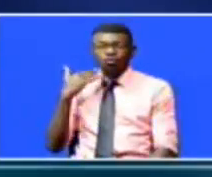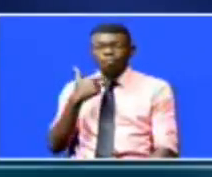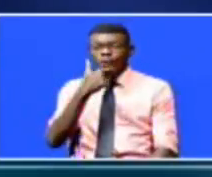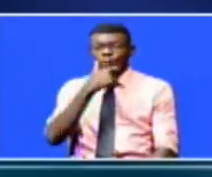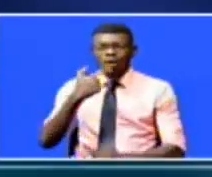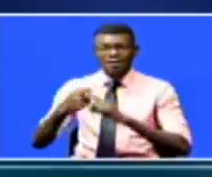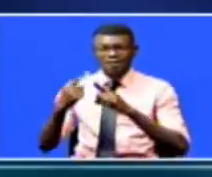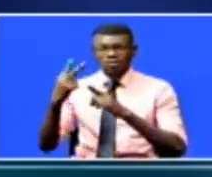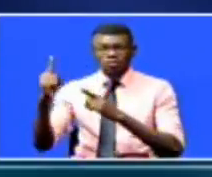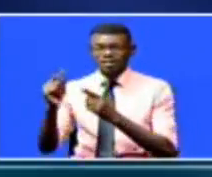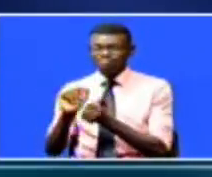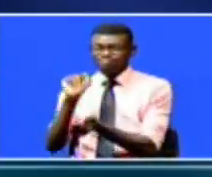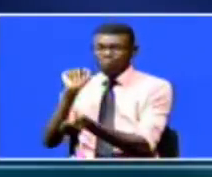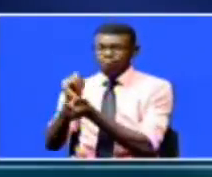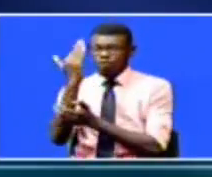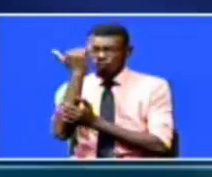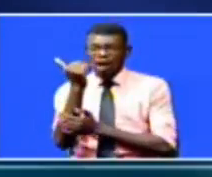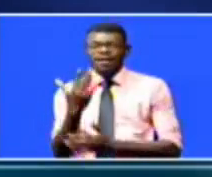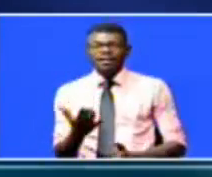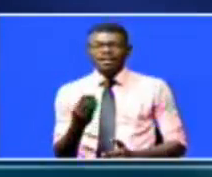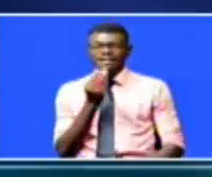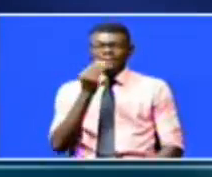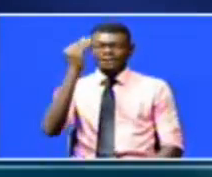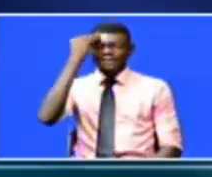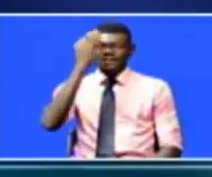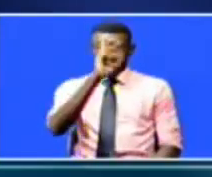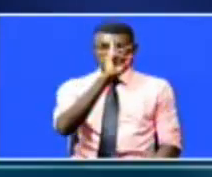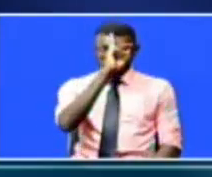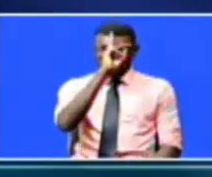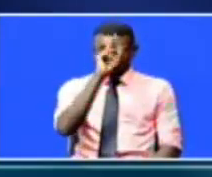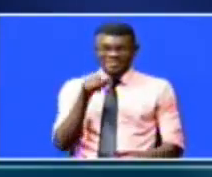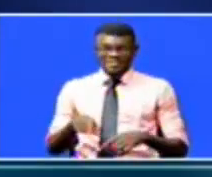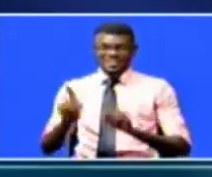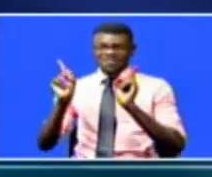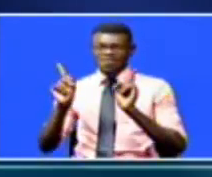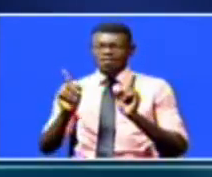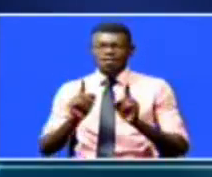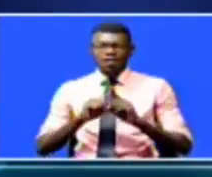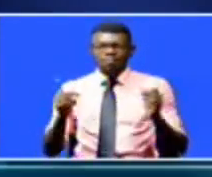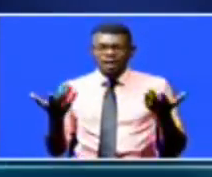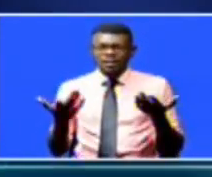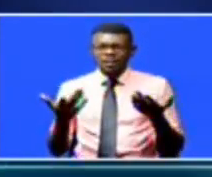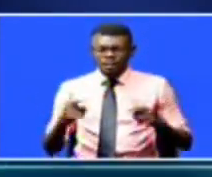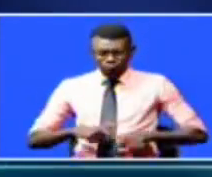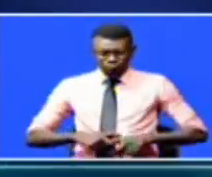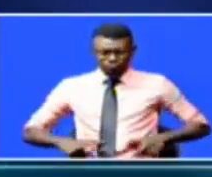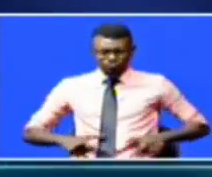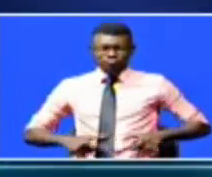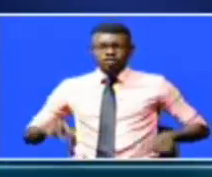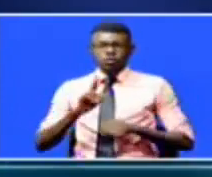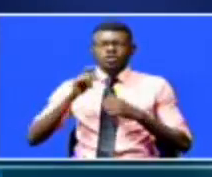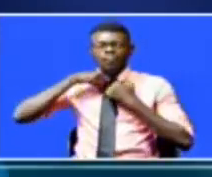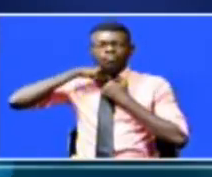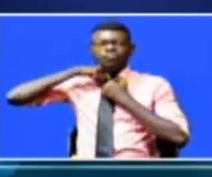was arrested impersonating a police officer. It is not yet clear how he got the belt he used to hang